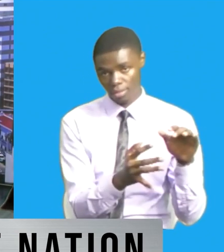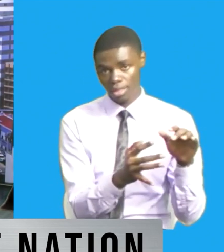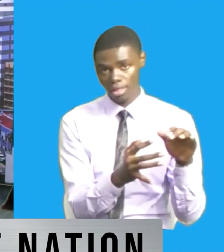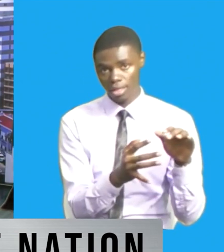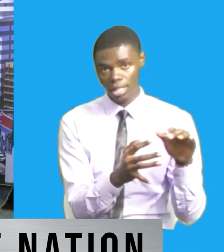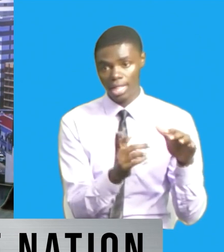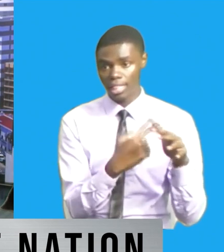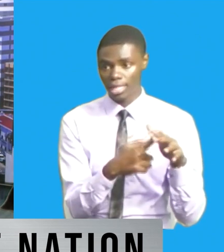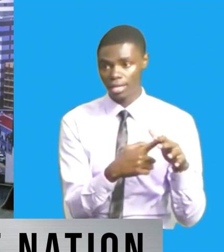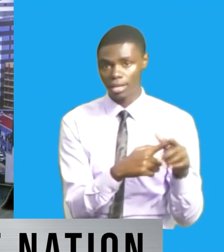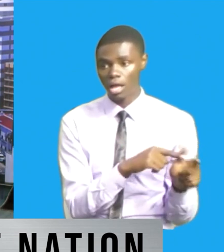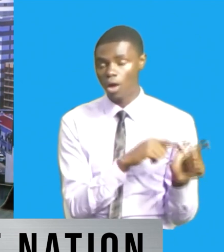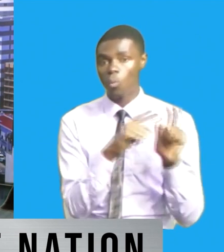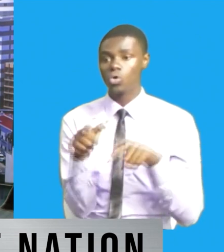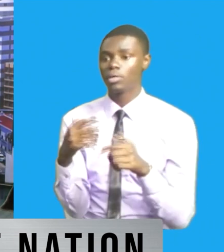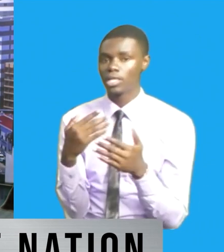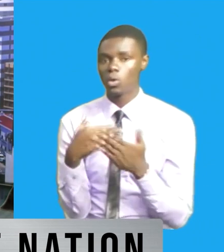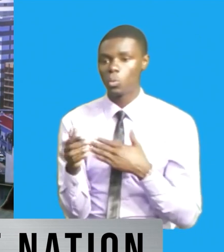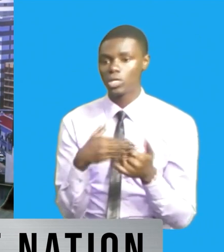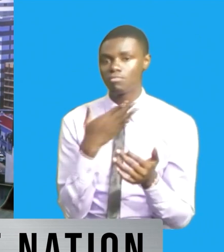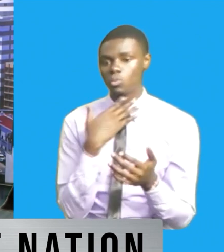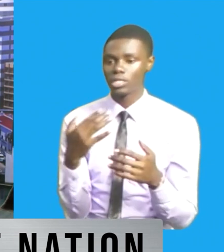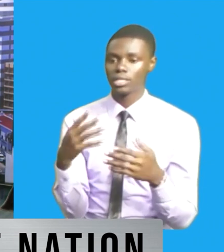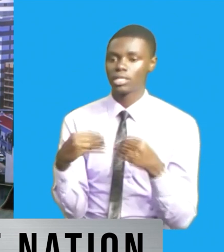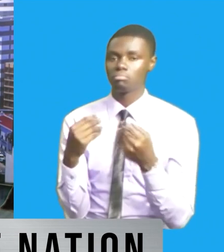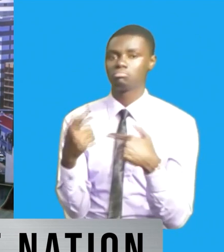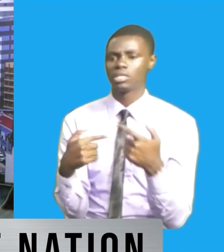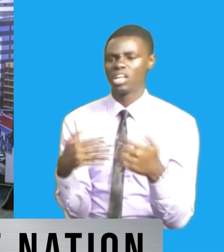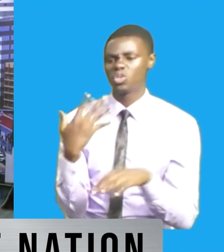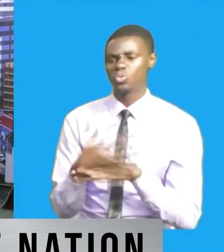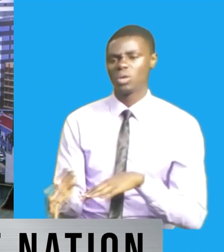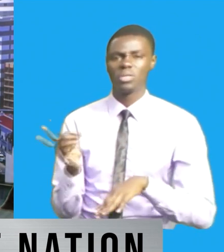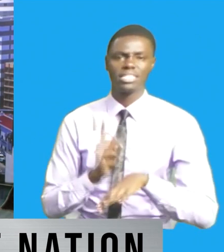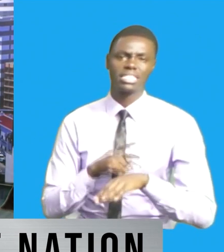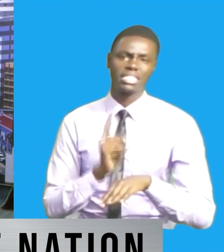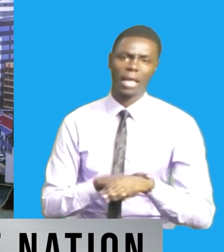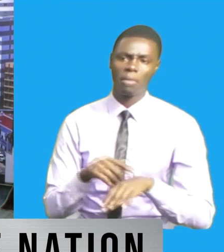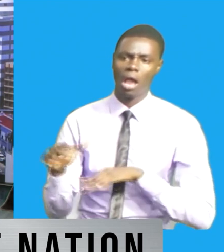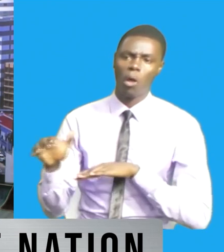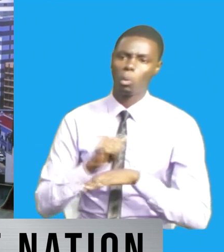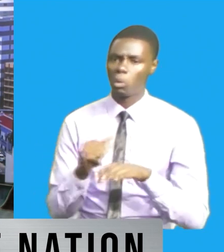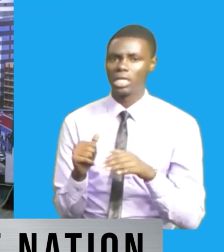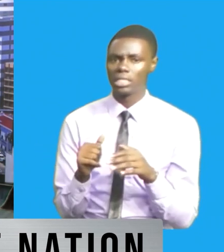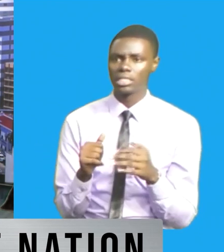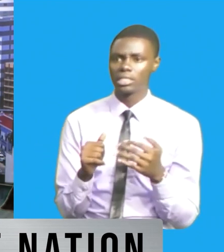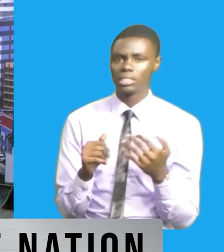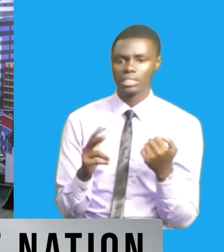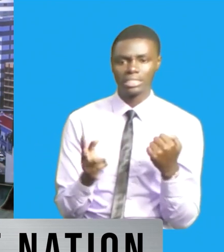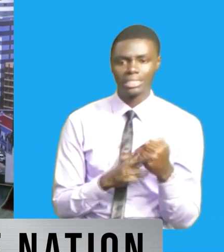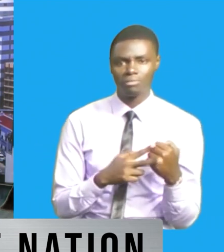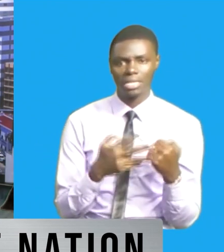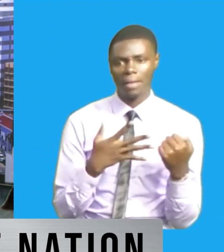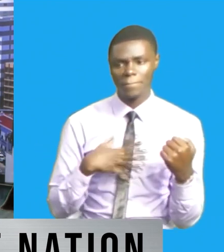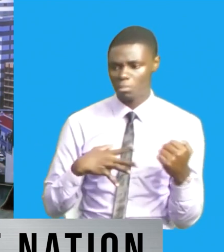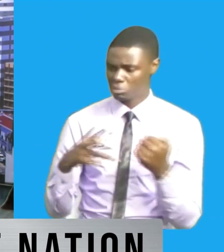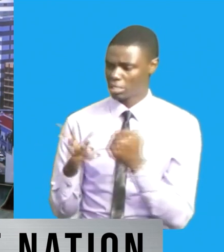nje watupatie kitu wanataka, tuendelee mbele. We are wasting a lot of time with calling a number of people who are basically just going to be doing